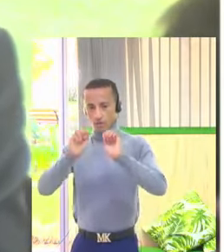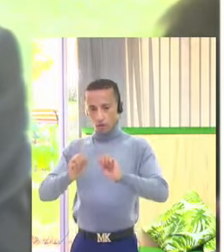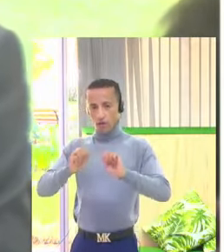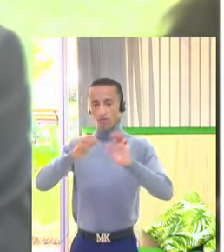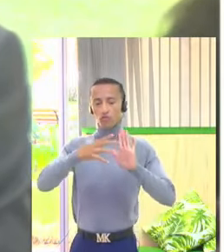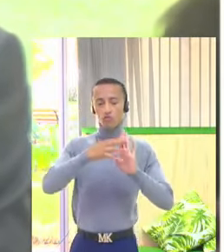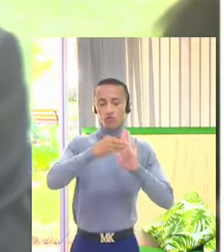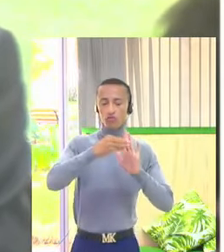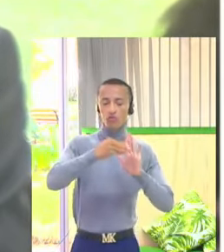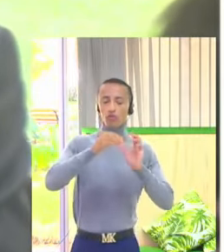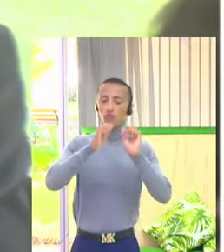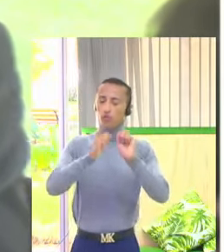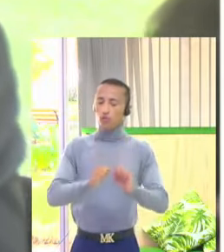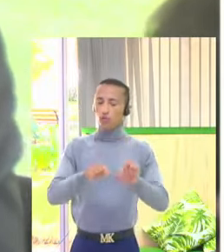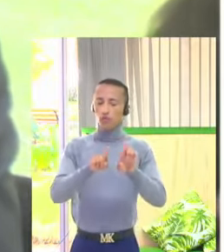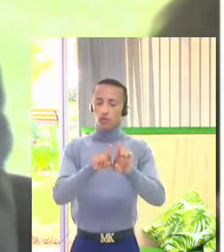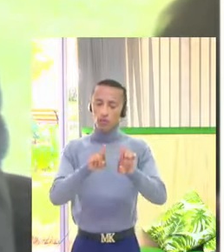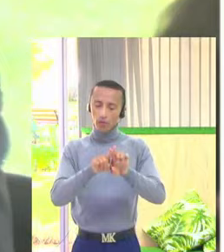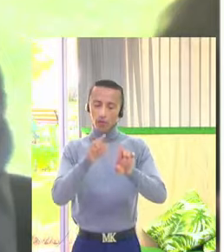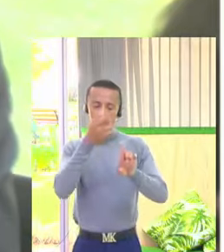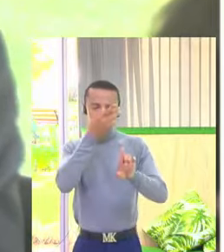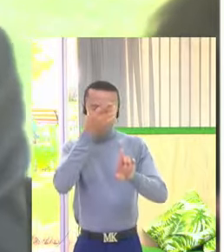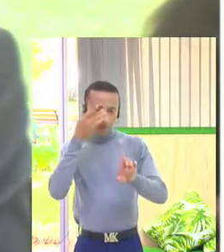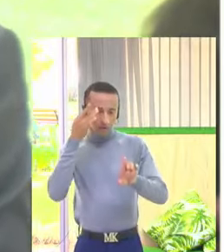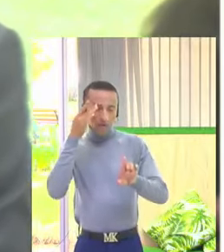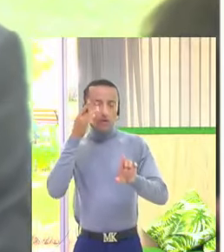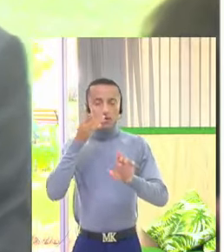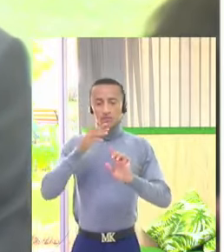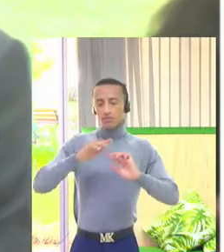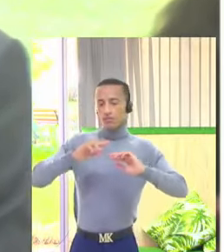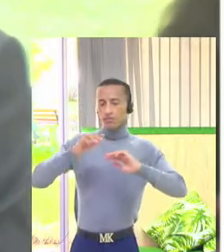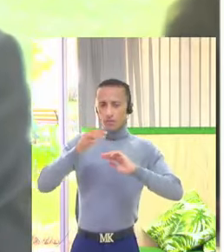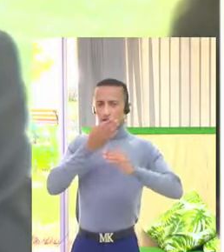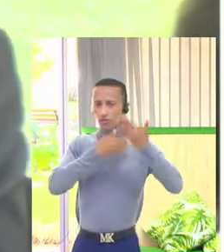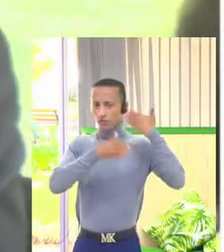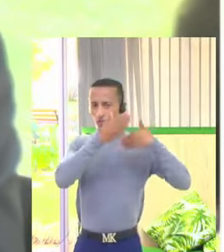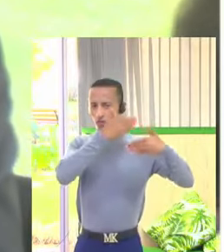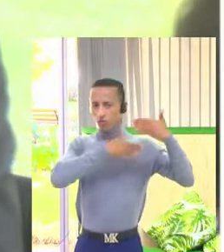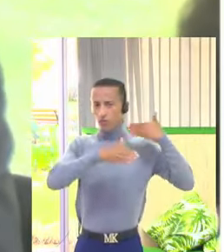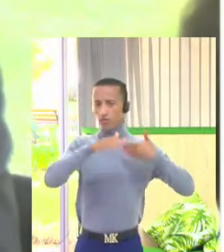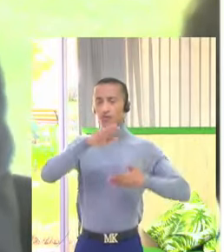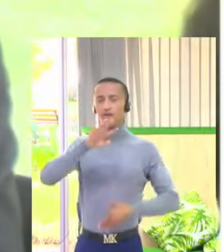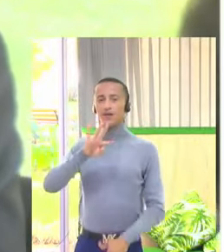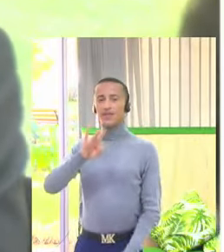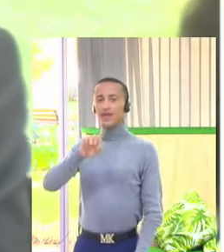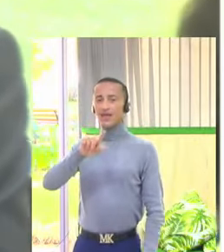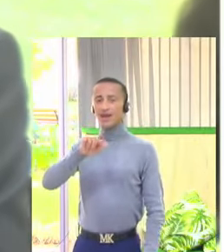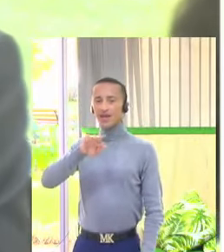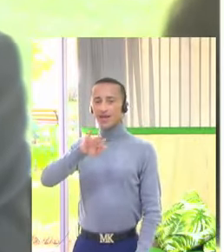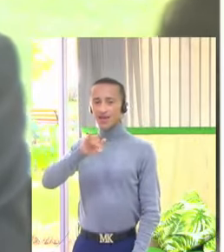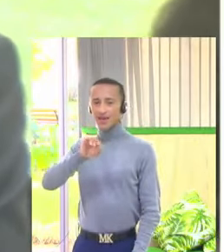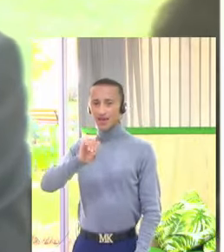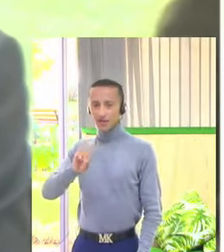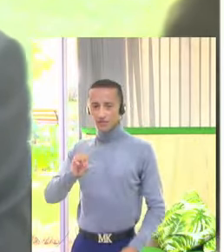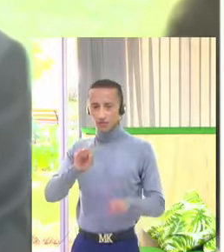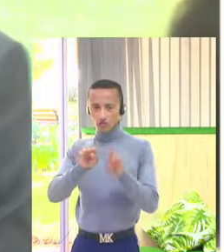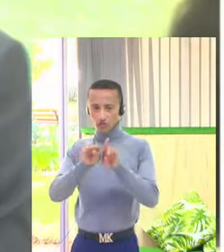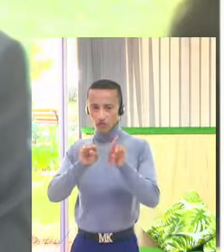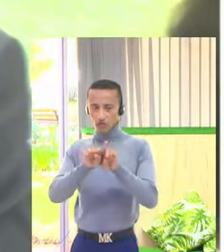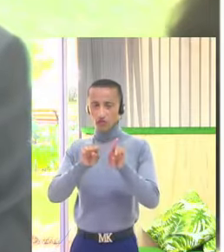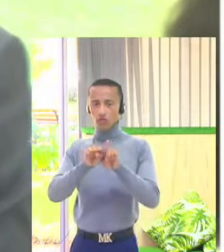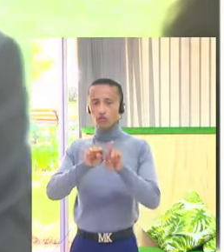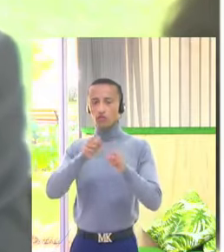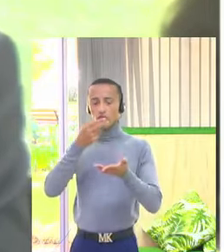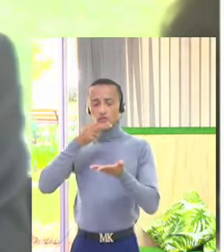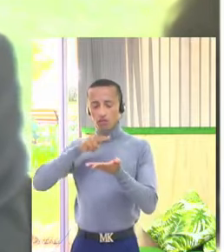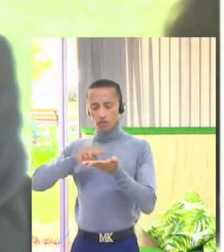phone, telephones, railways, computer, early computerization, radio, nuclear fission. Technology has